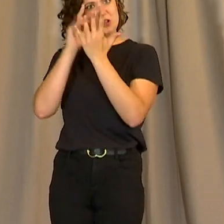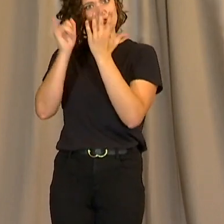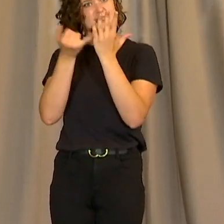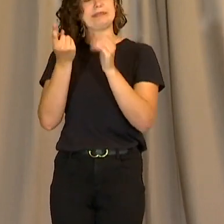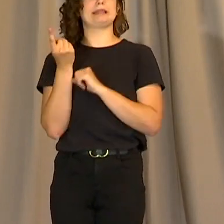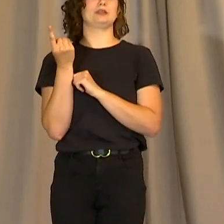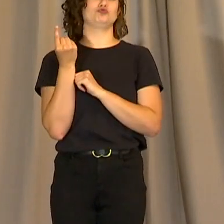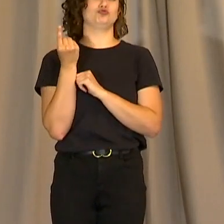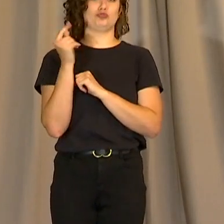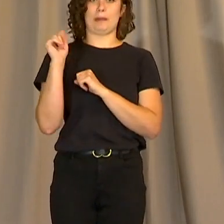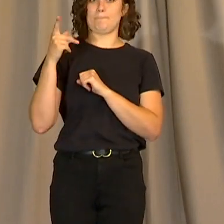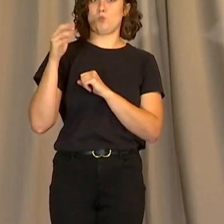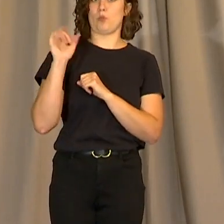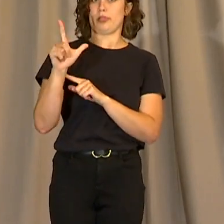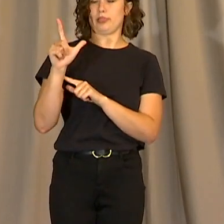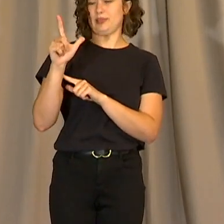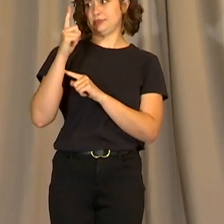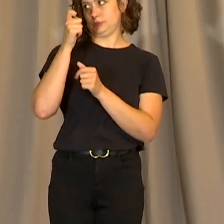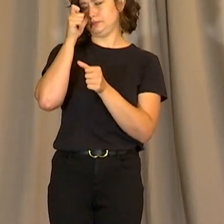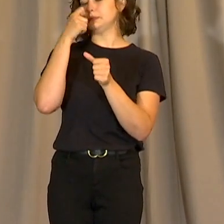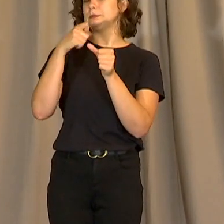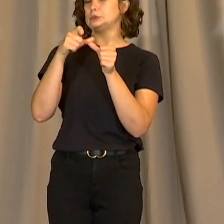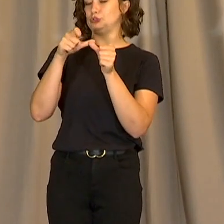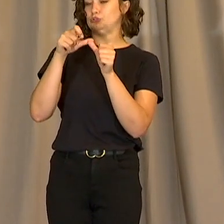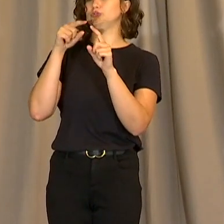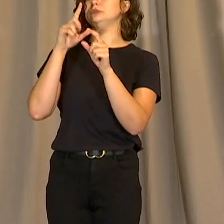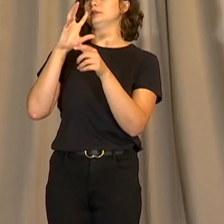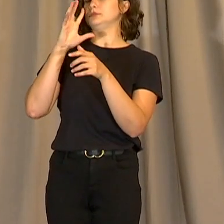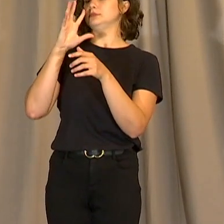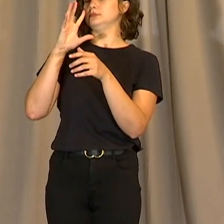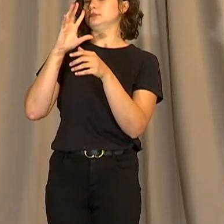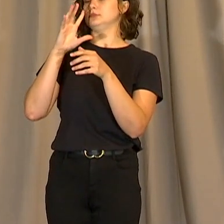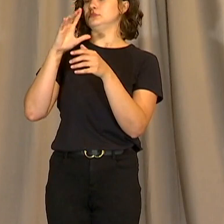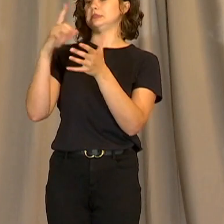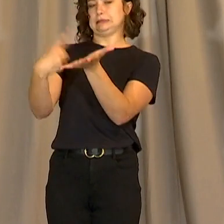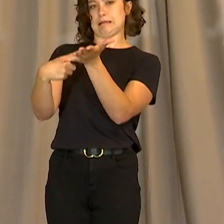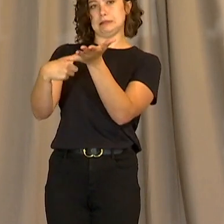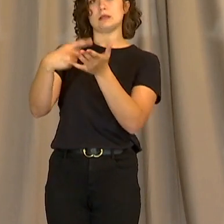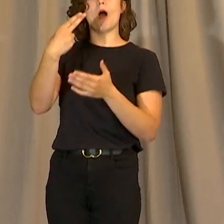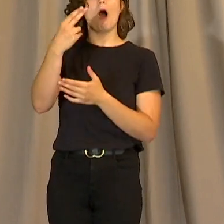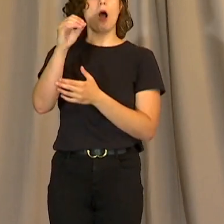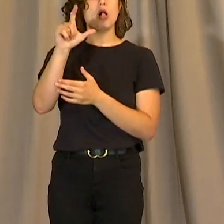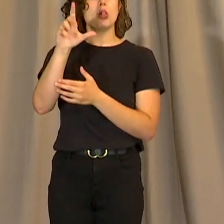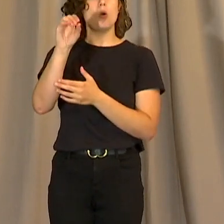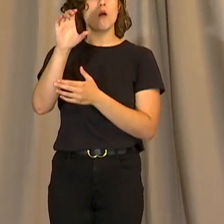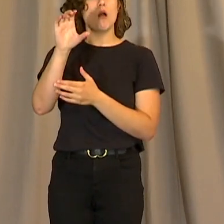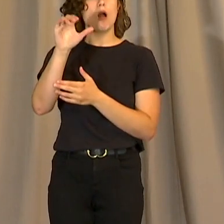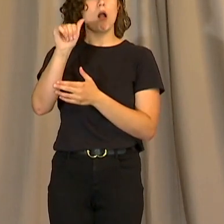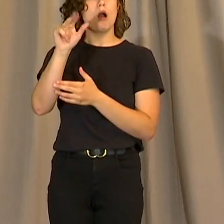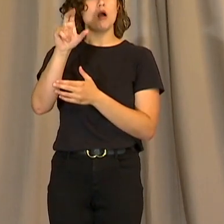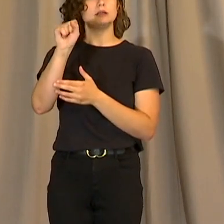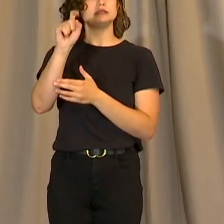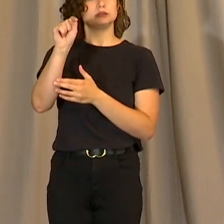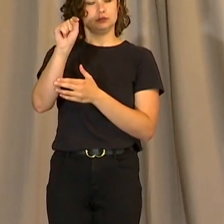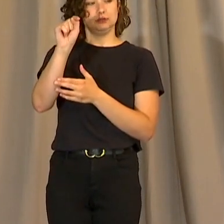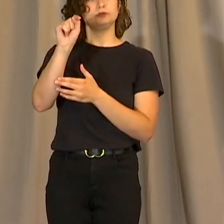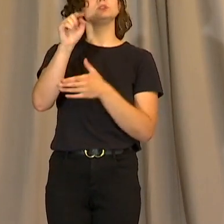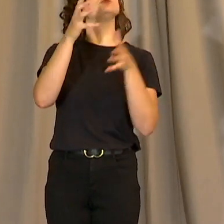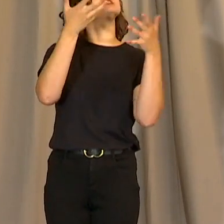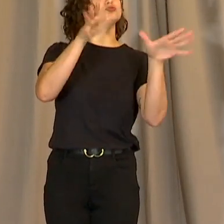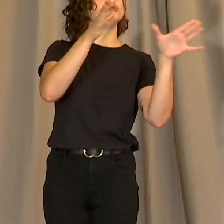on remembering the Holocaust. We then went to a presentation on Mundungunan with